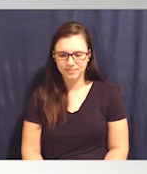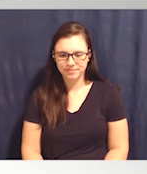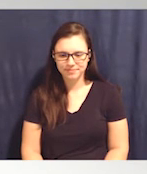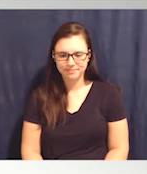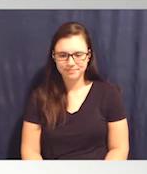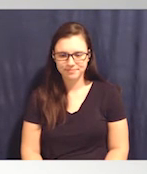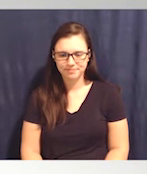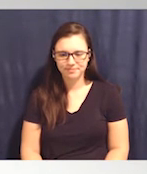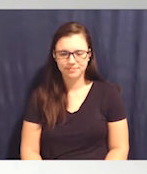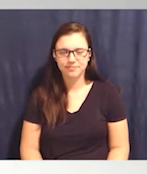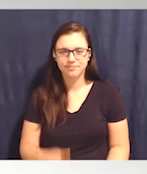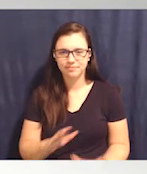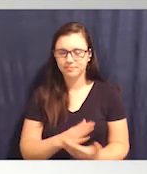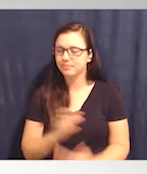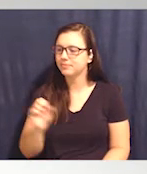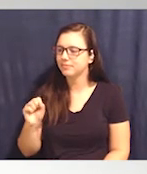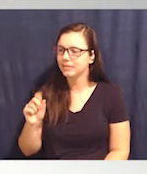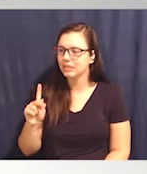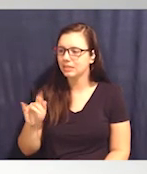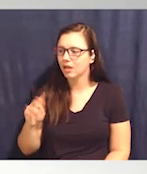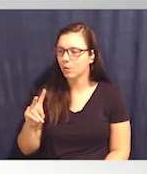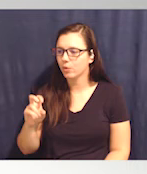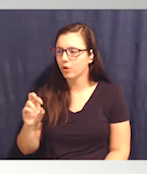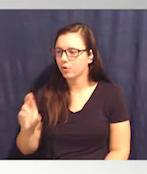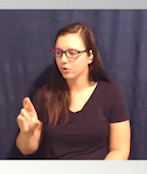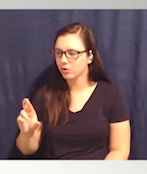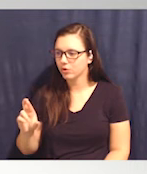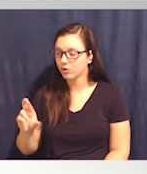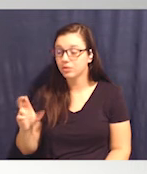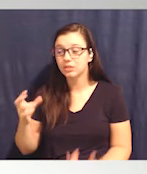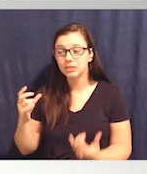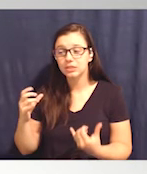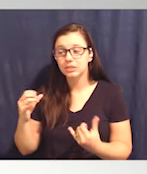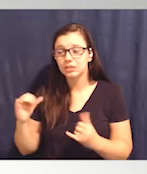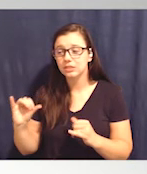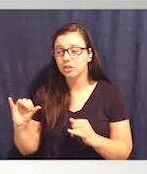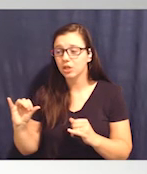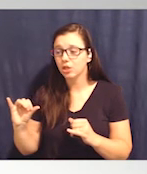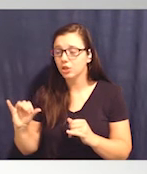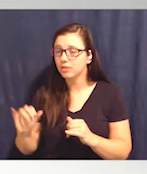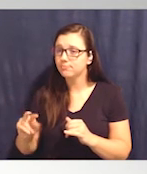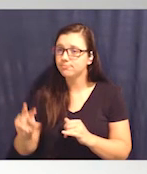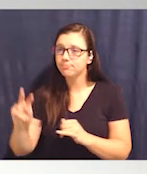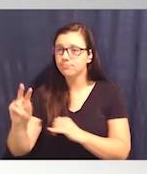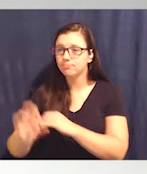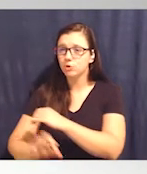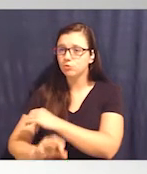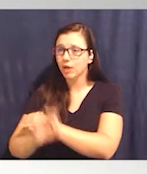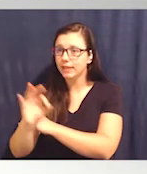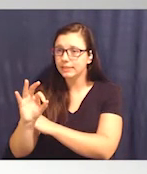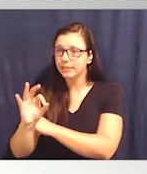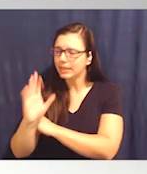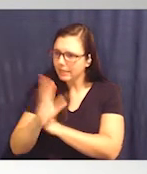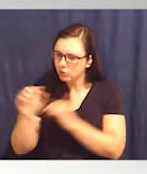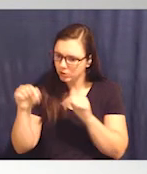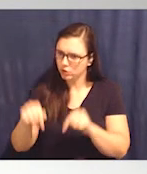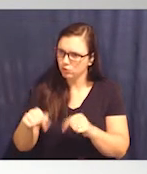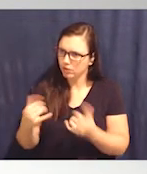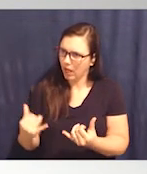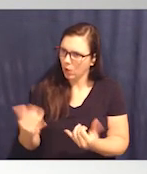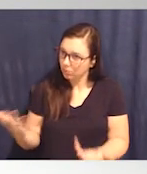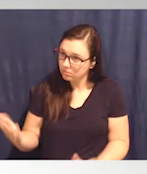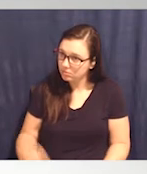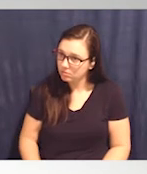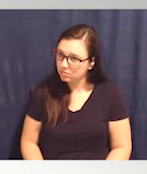Skywalker, still looking to the horizon. You're here now. The need in front of